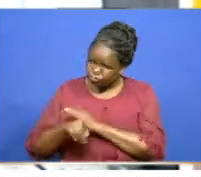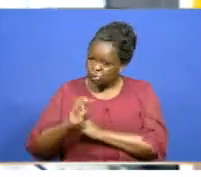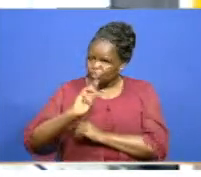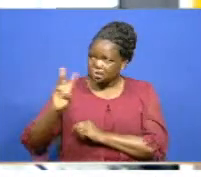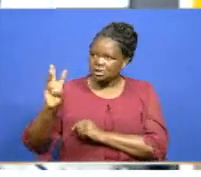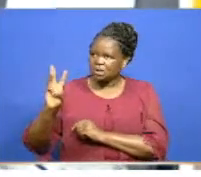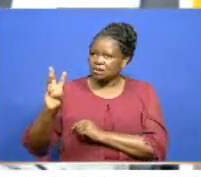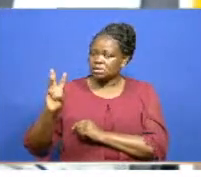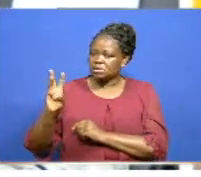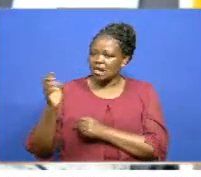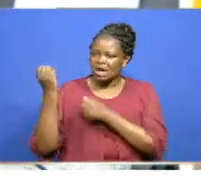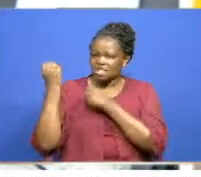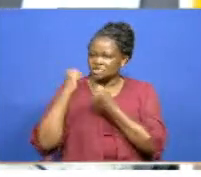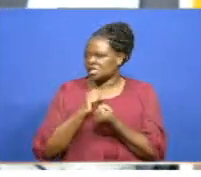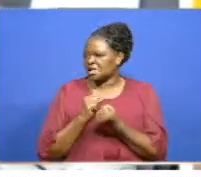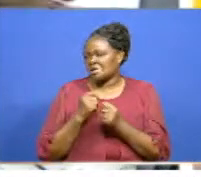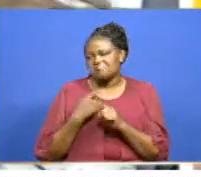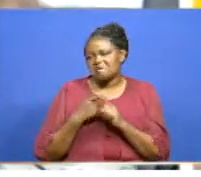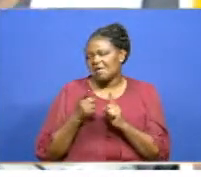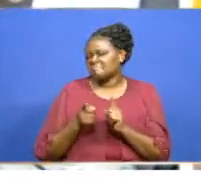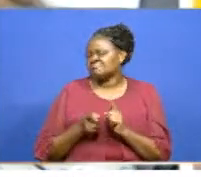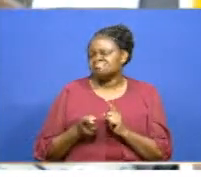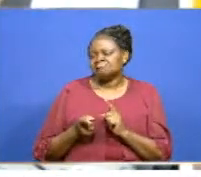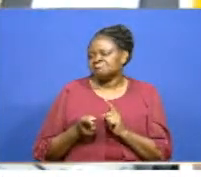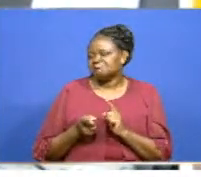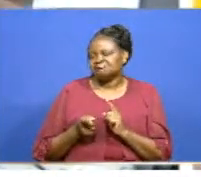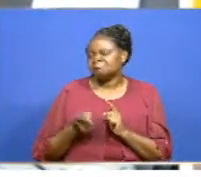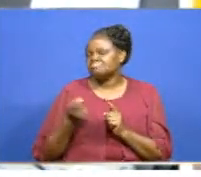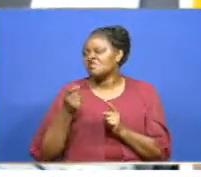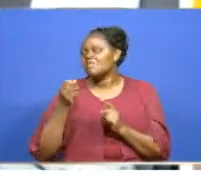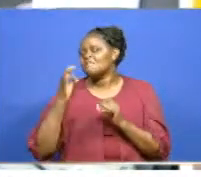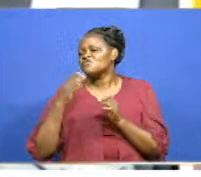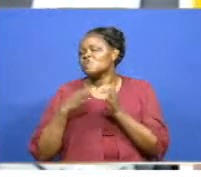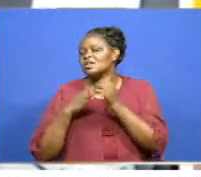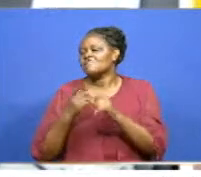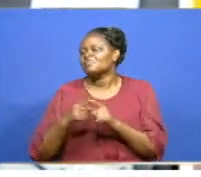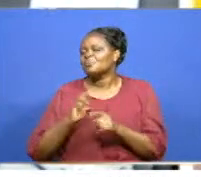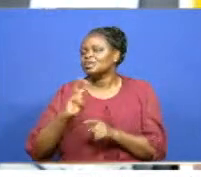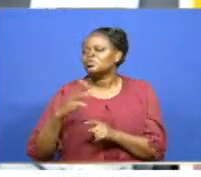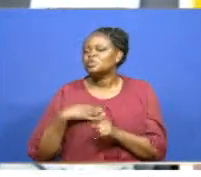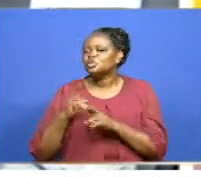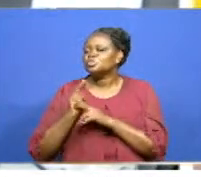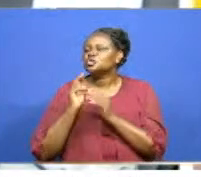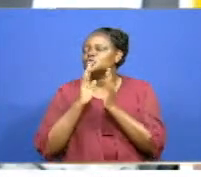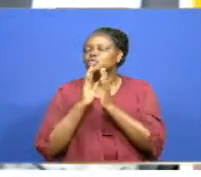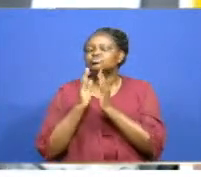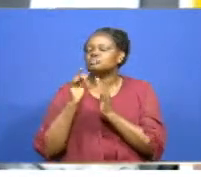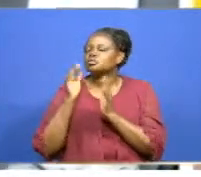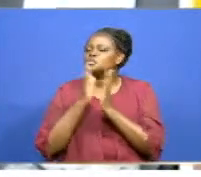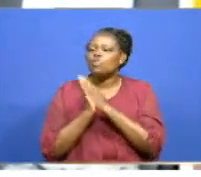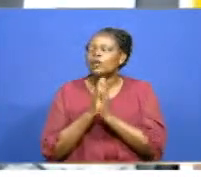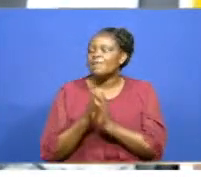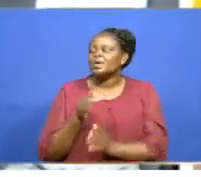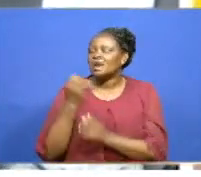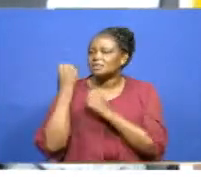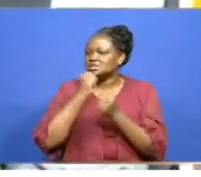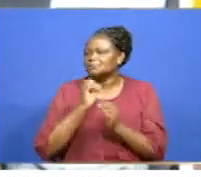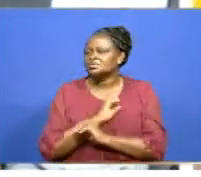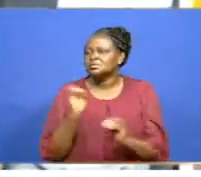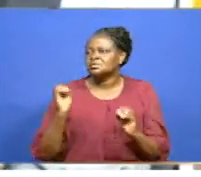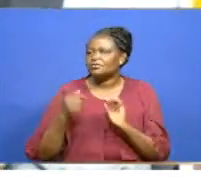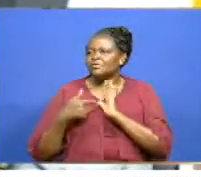of sugarcane. Maybe you may want to use something else. And I've heard even from the sidelines stories such